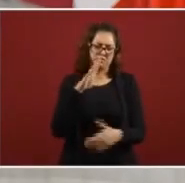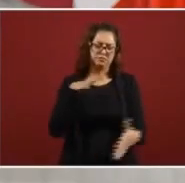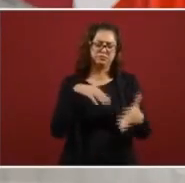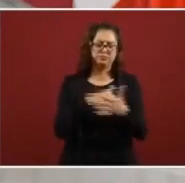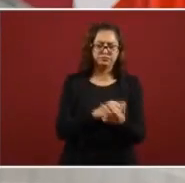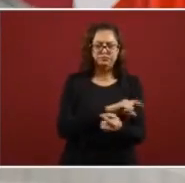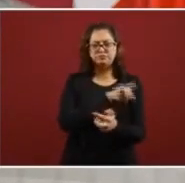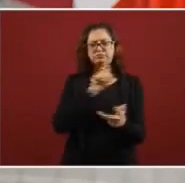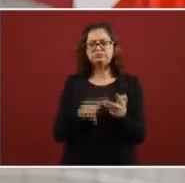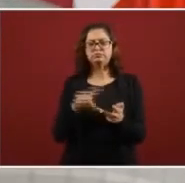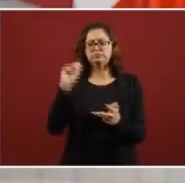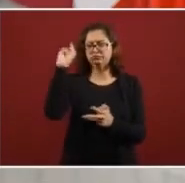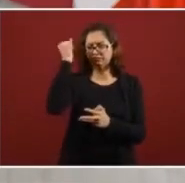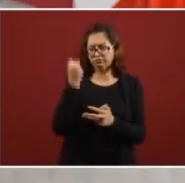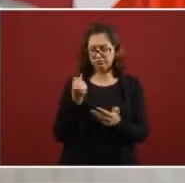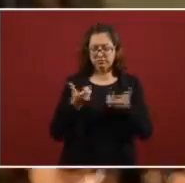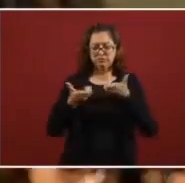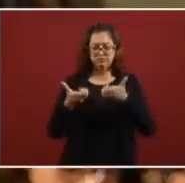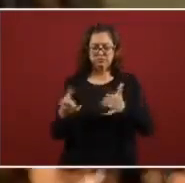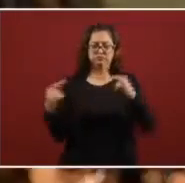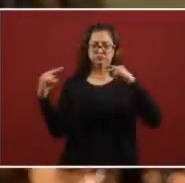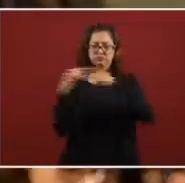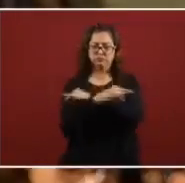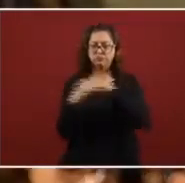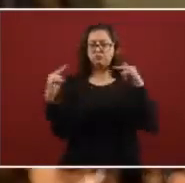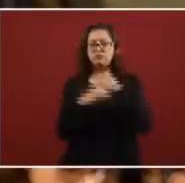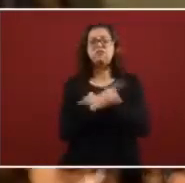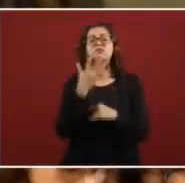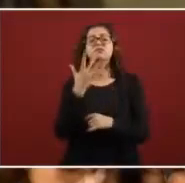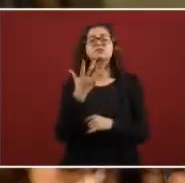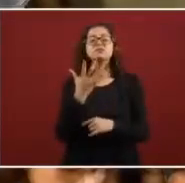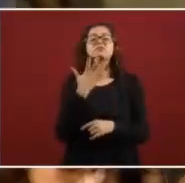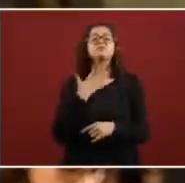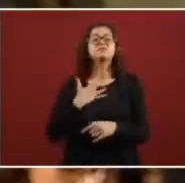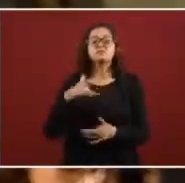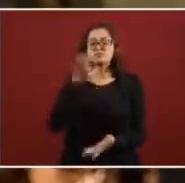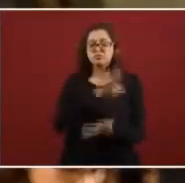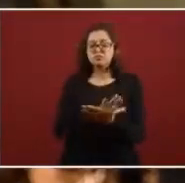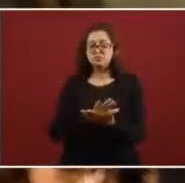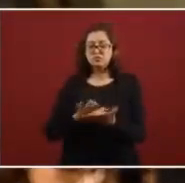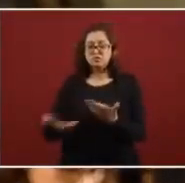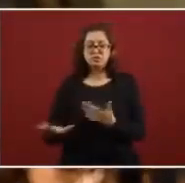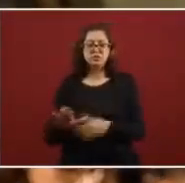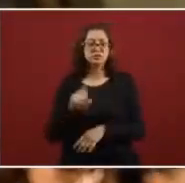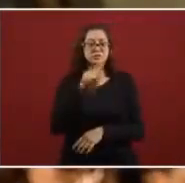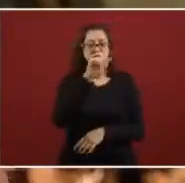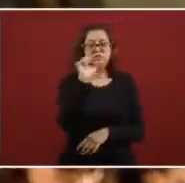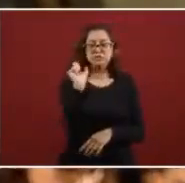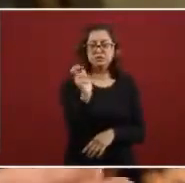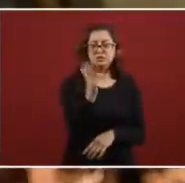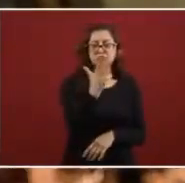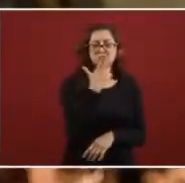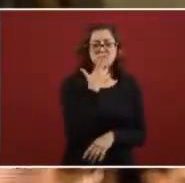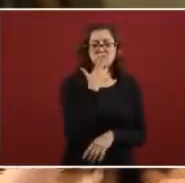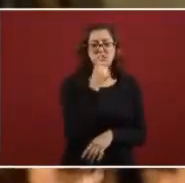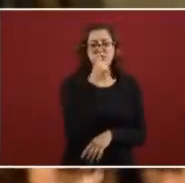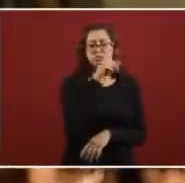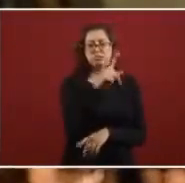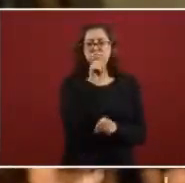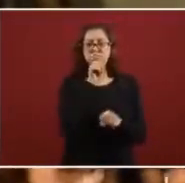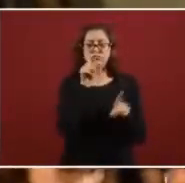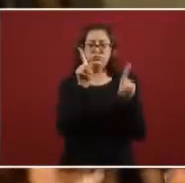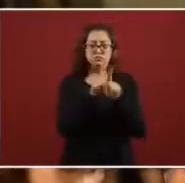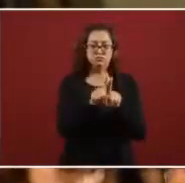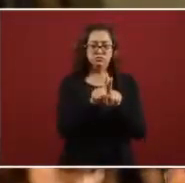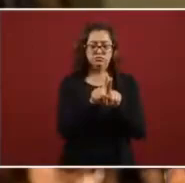Sinaloa. They ran out of gas on a road that was very insecure. In Chihuahua,